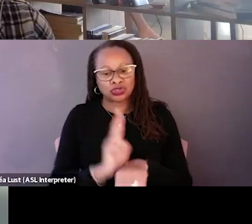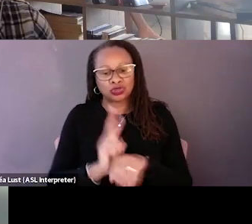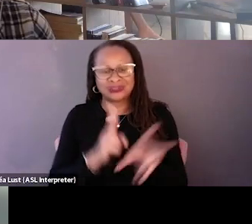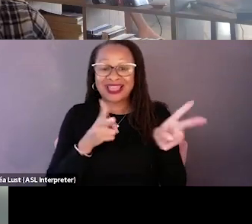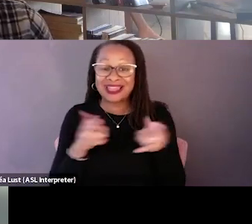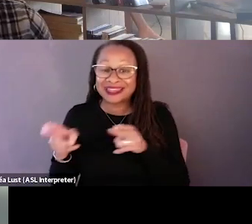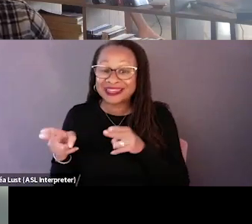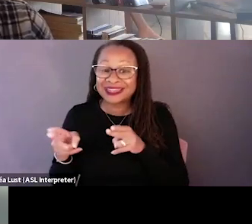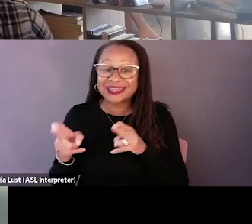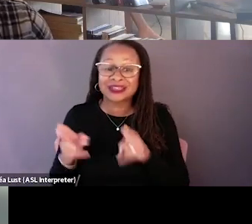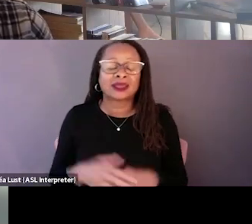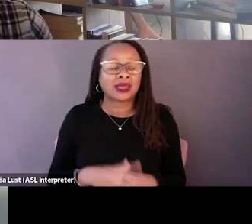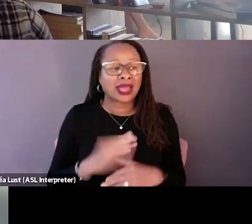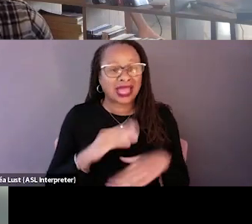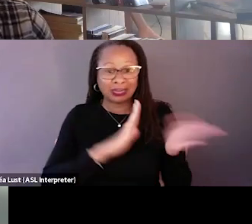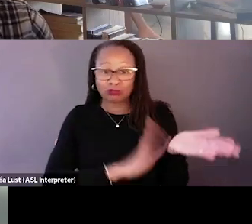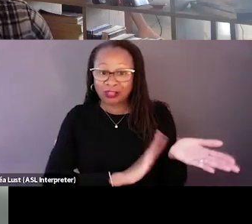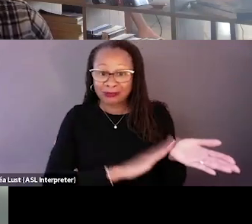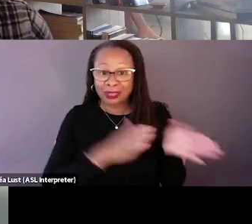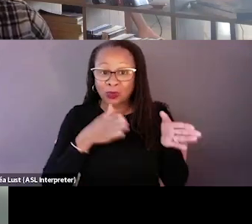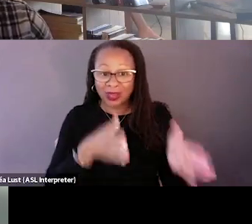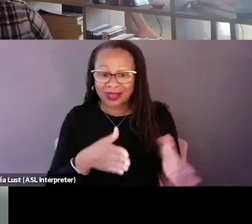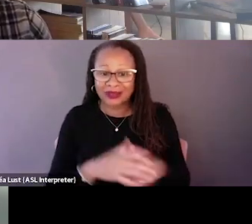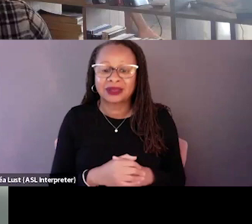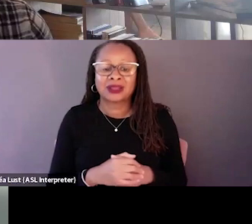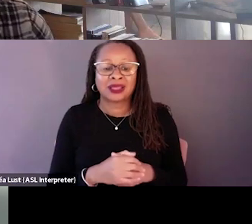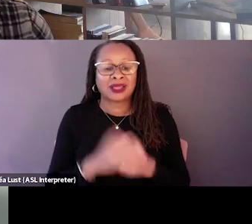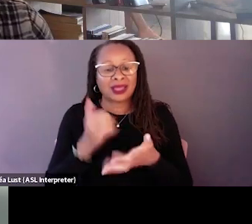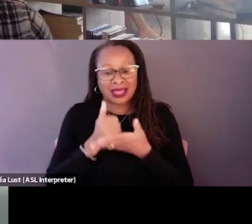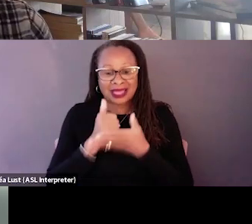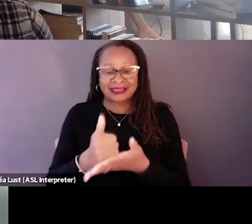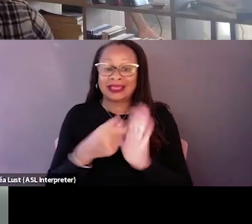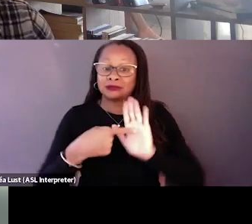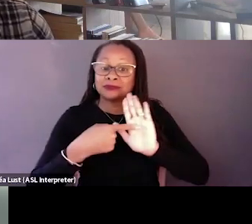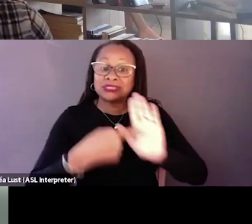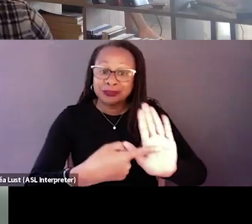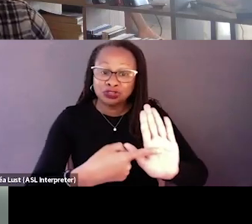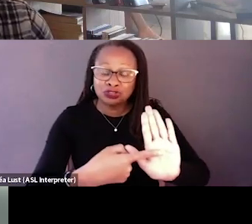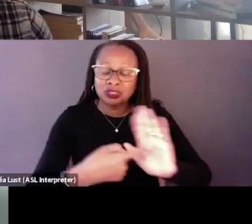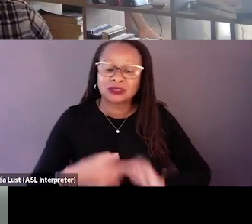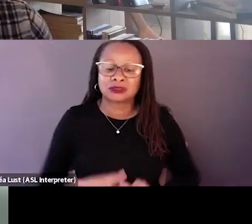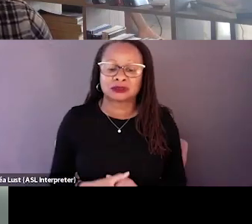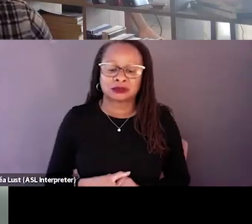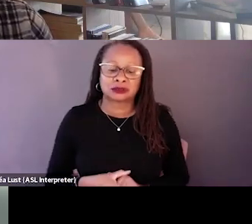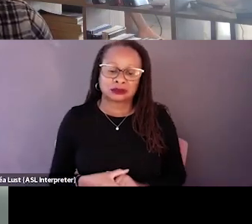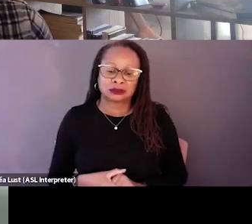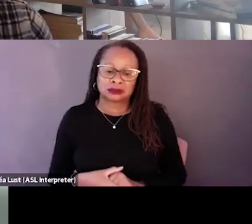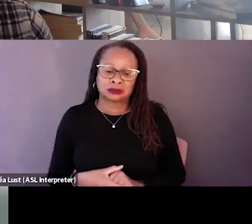editing in a rhythmic way Mm. that helps demonstrate